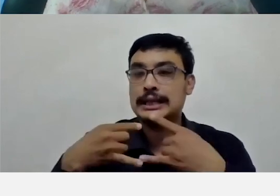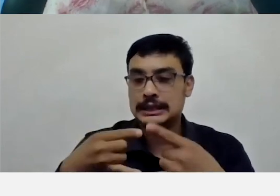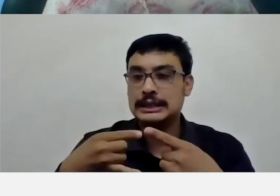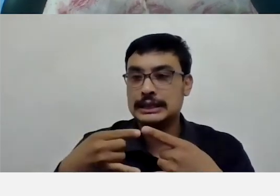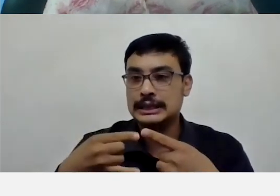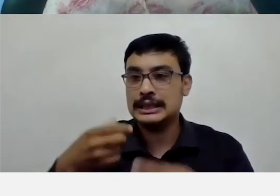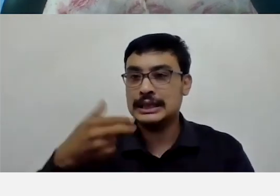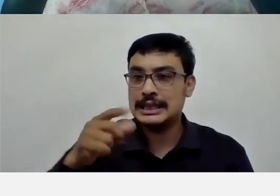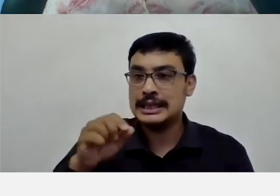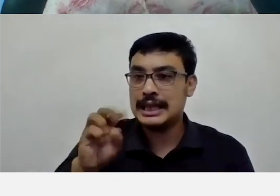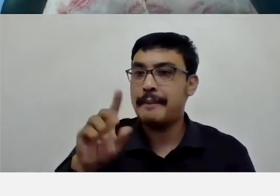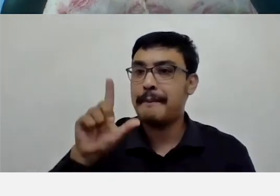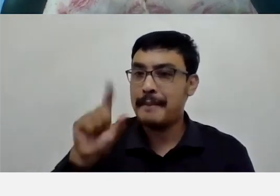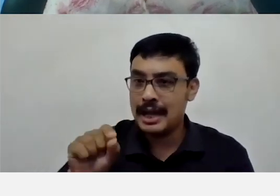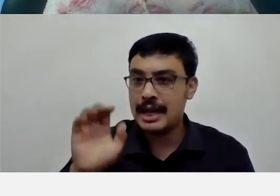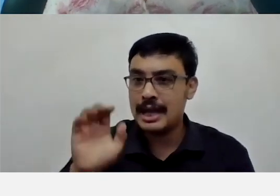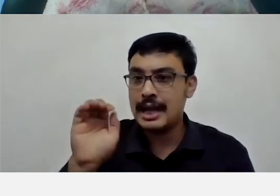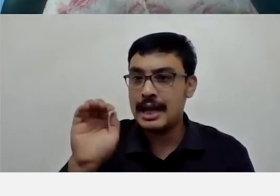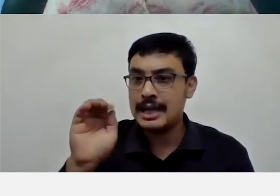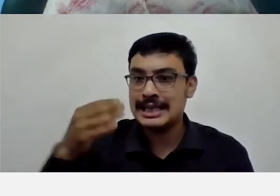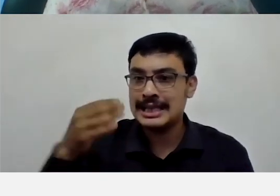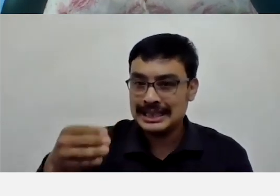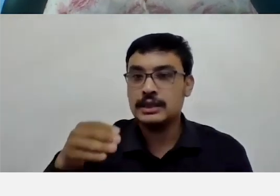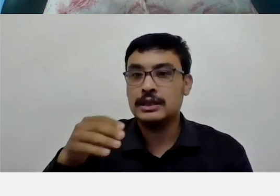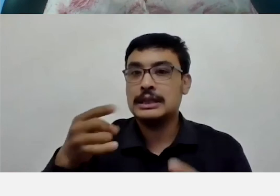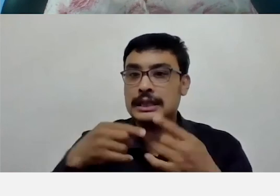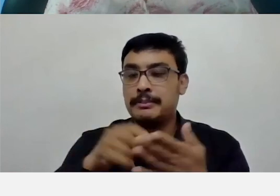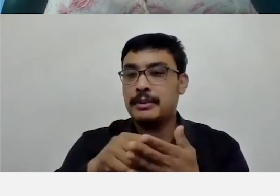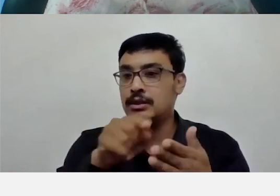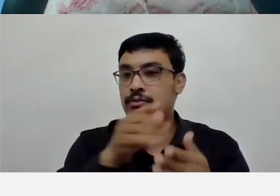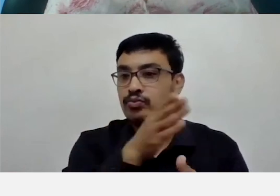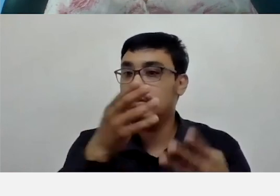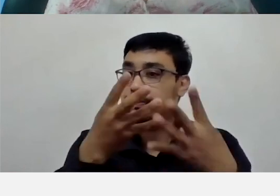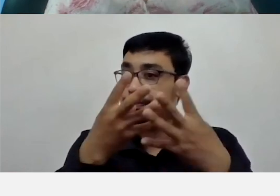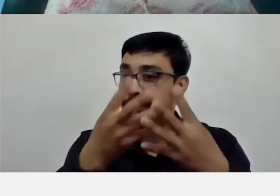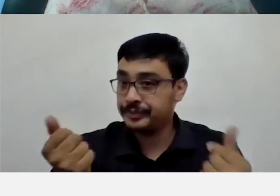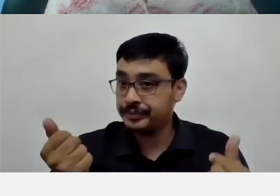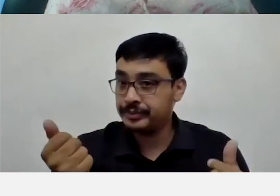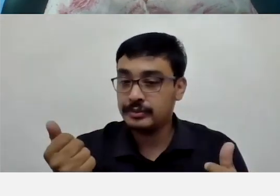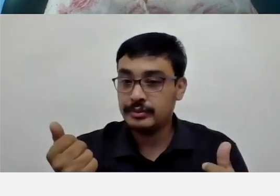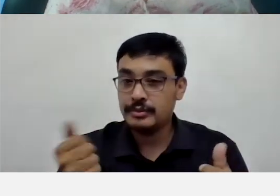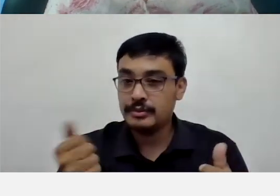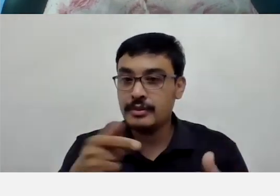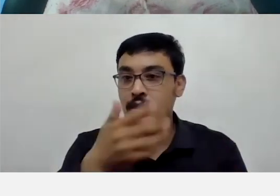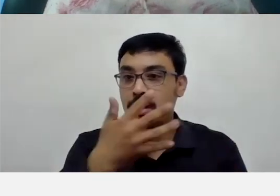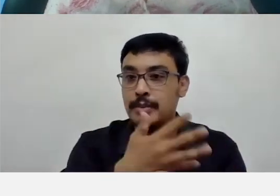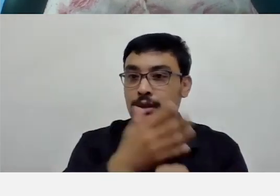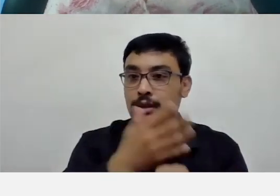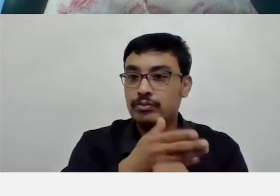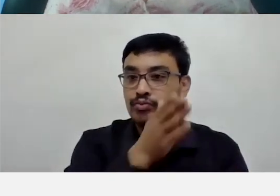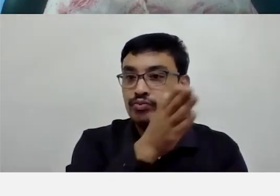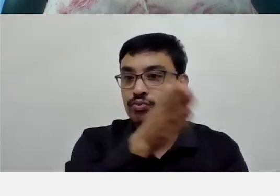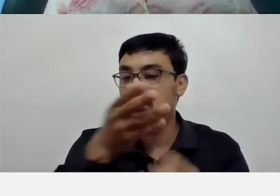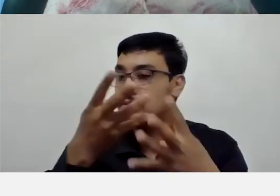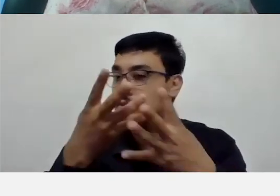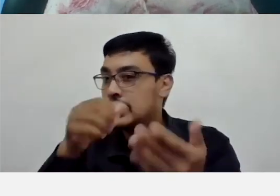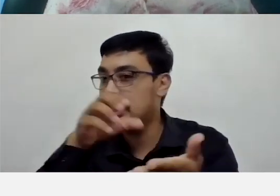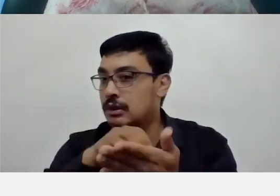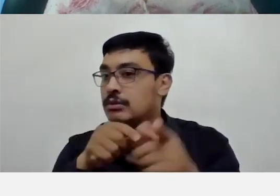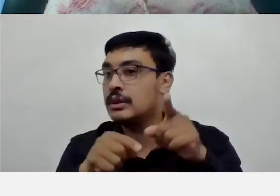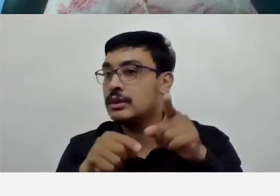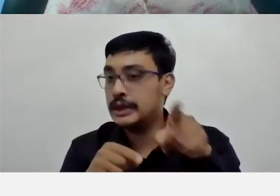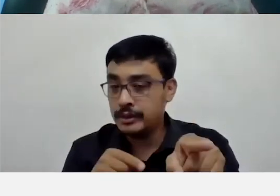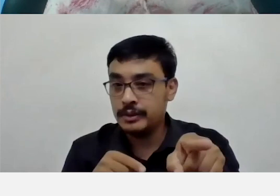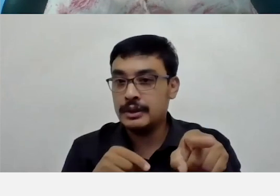Chamashing Gate is the end of our tour. This place is end of our tour. And from here, you can go